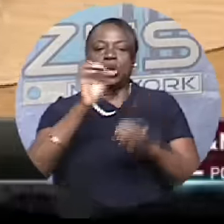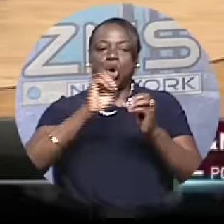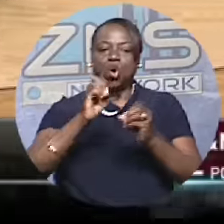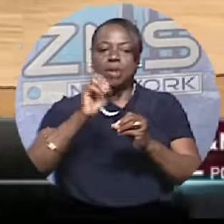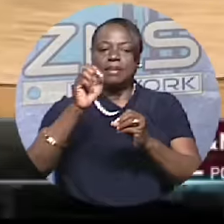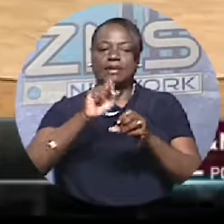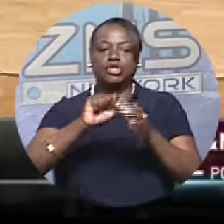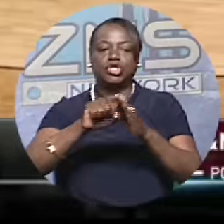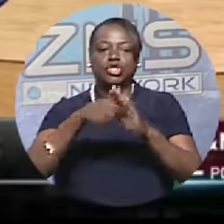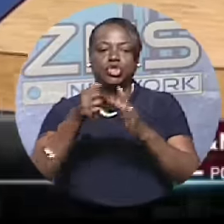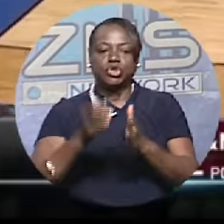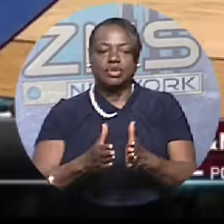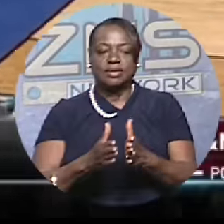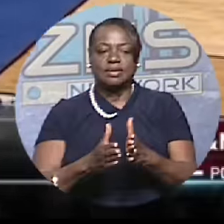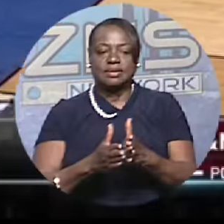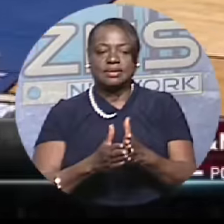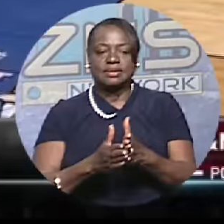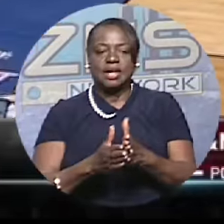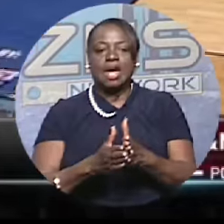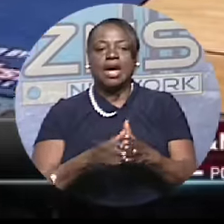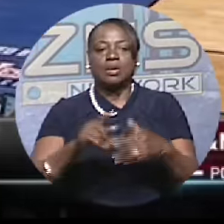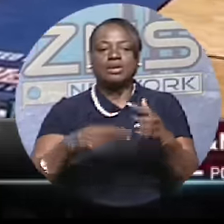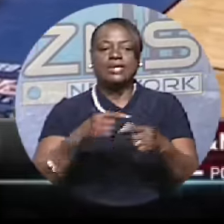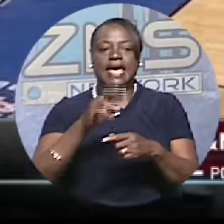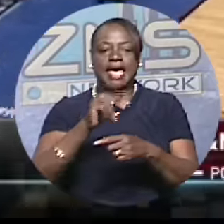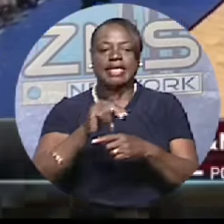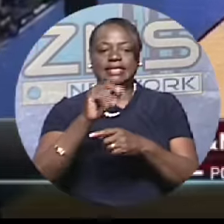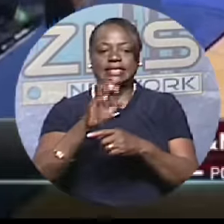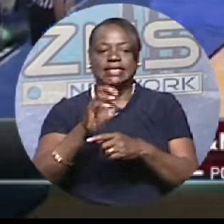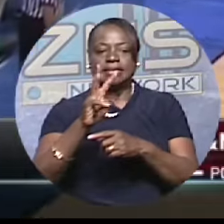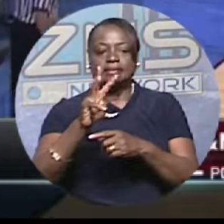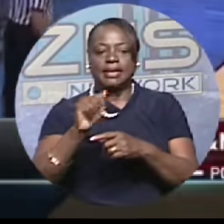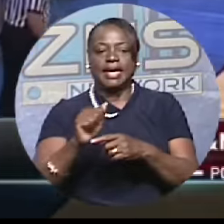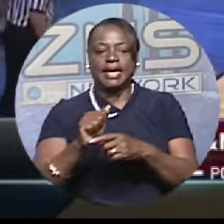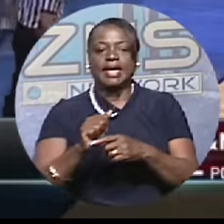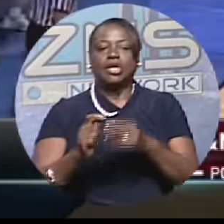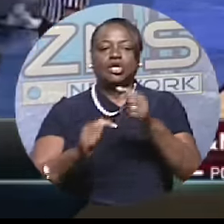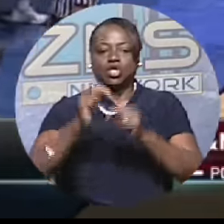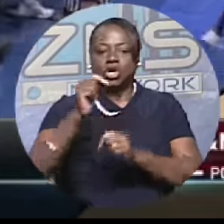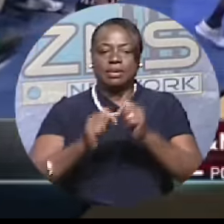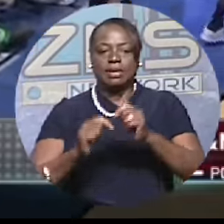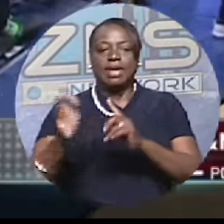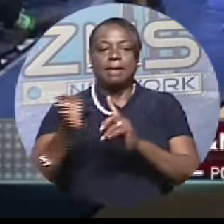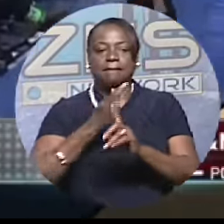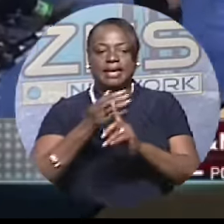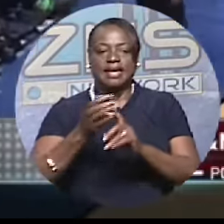are through to the Elite Eight of the NCAA tournament after beating the Texas A&M Aggies